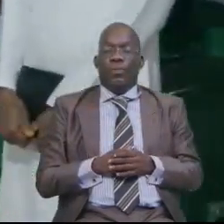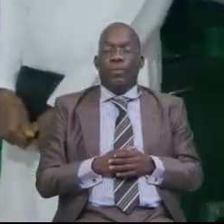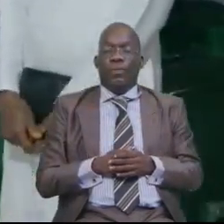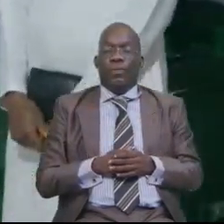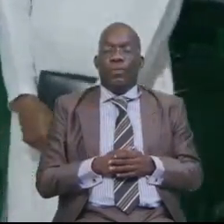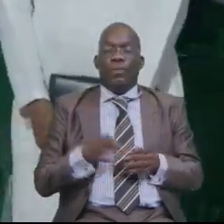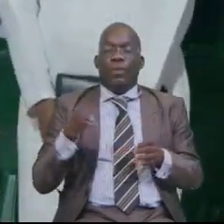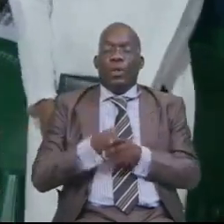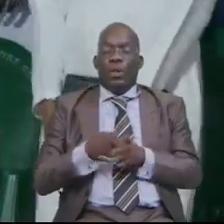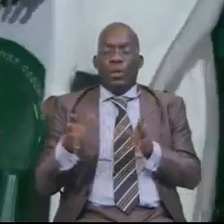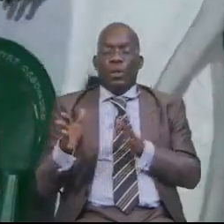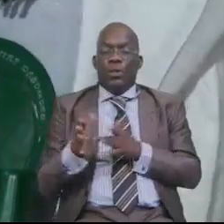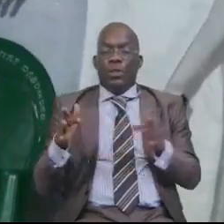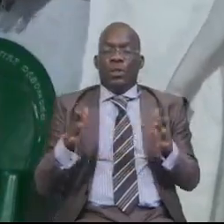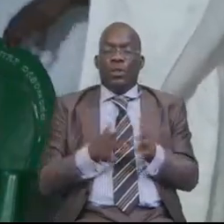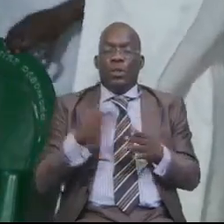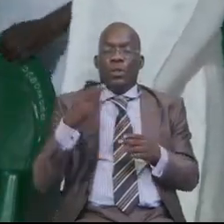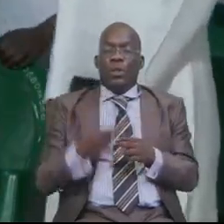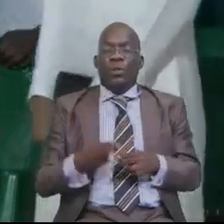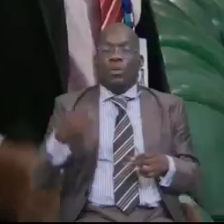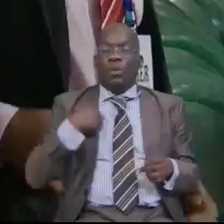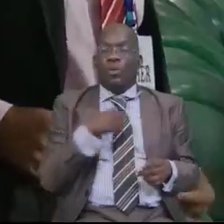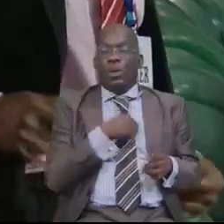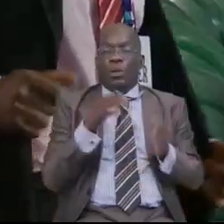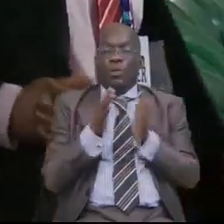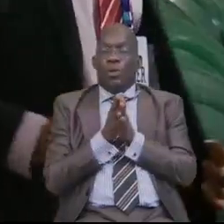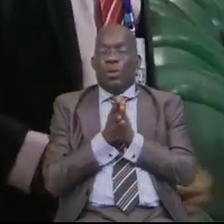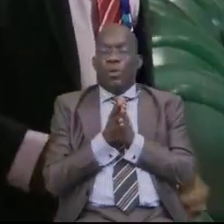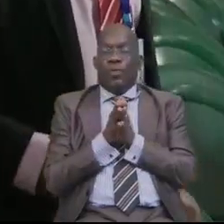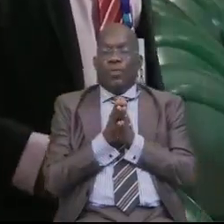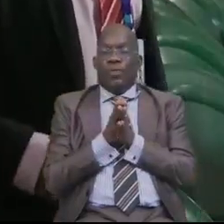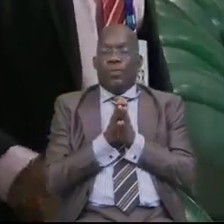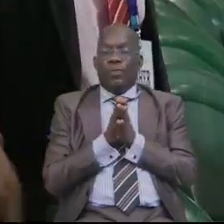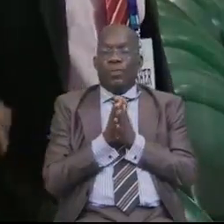In Jesus' name we pray.